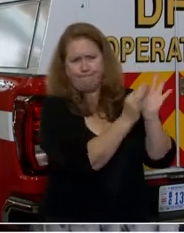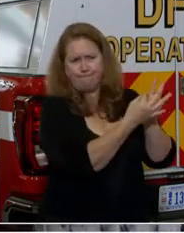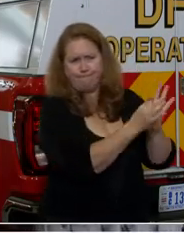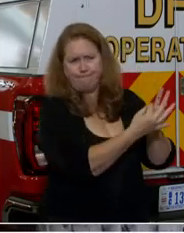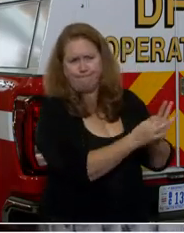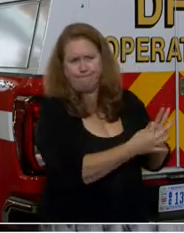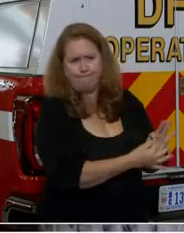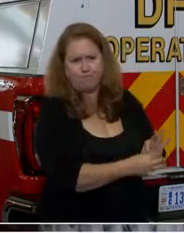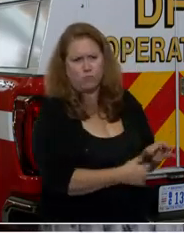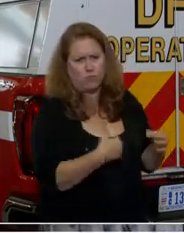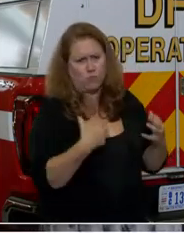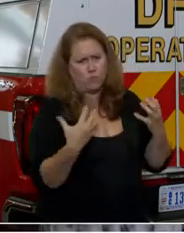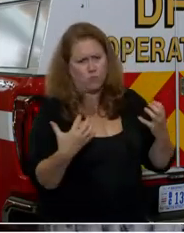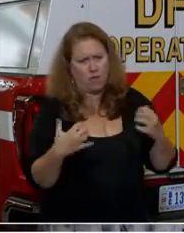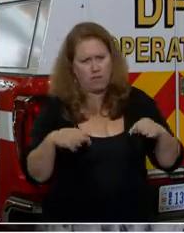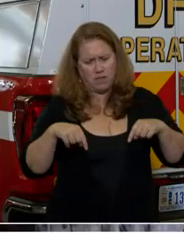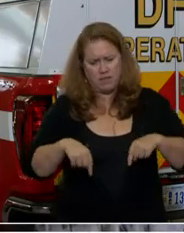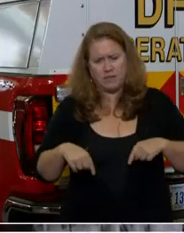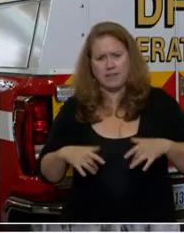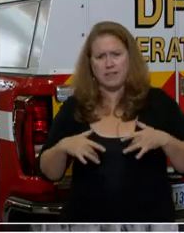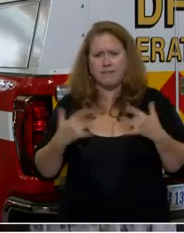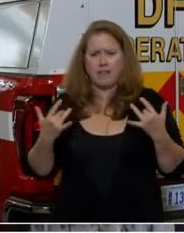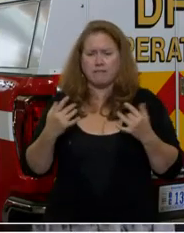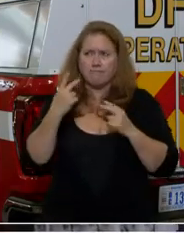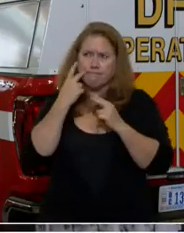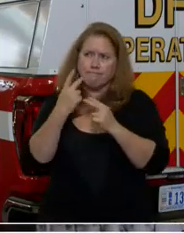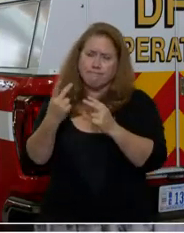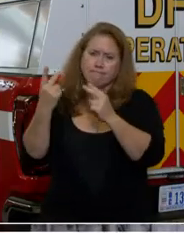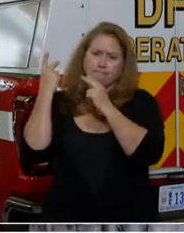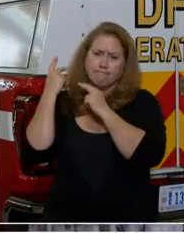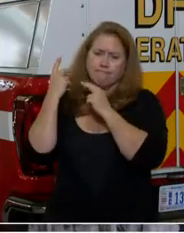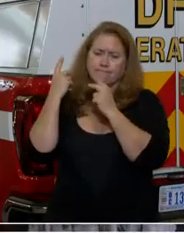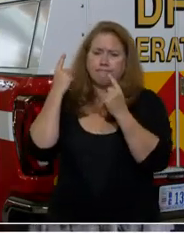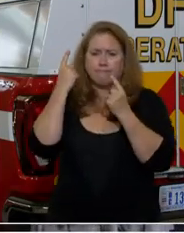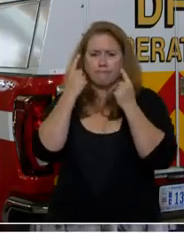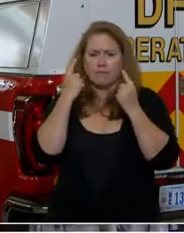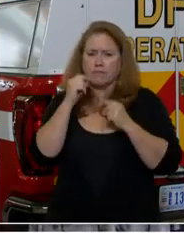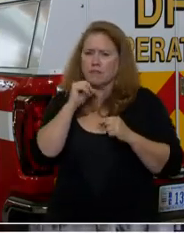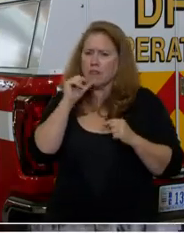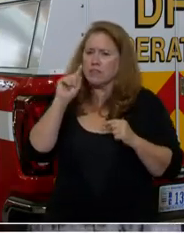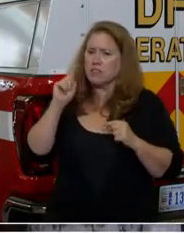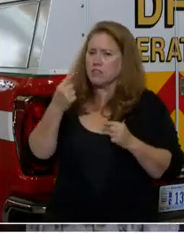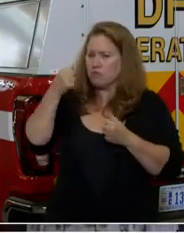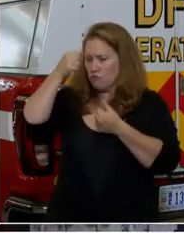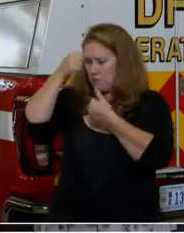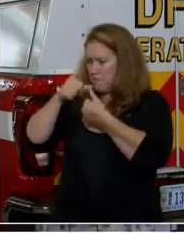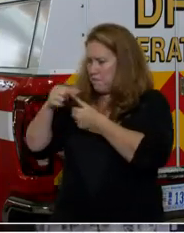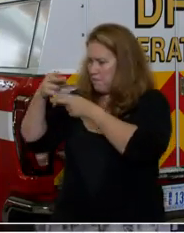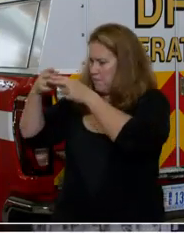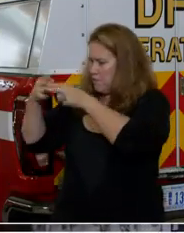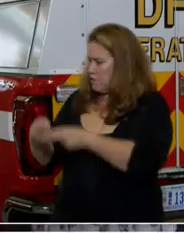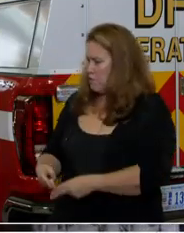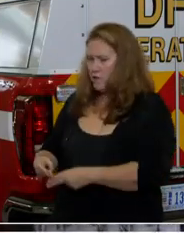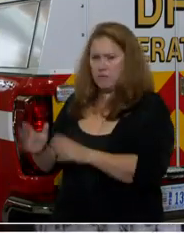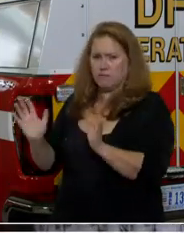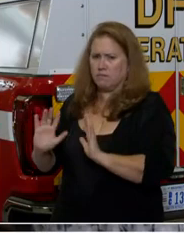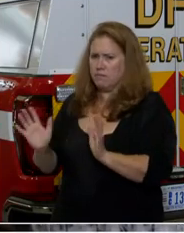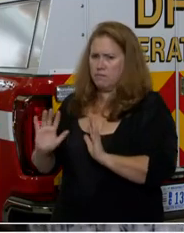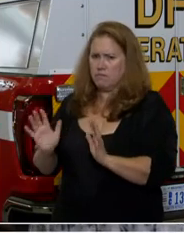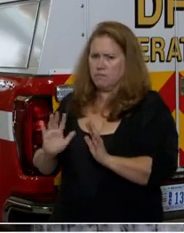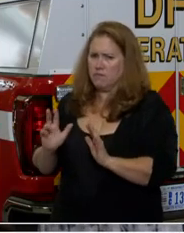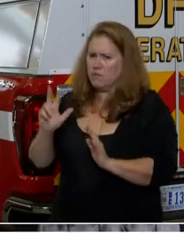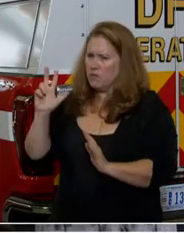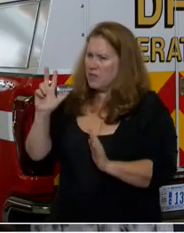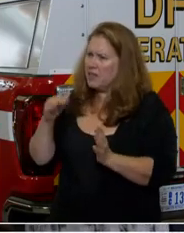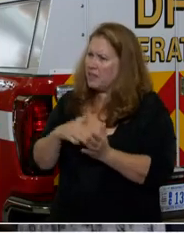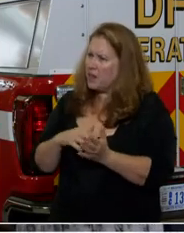reflection. So it's not just remembering the individuals who lost their lives, the close to 3,000 people, most of